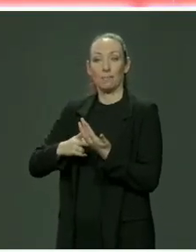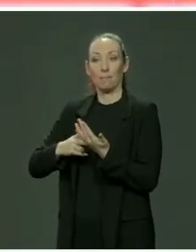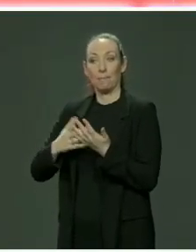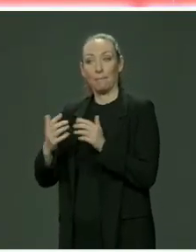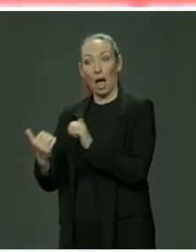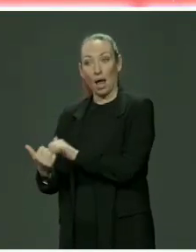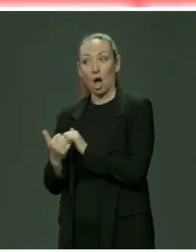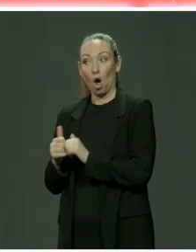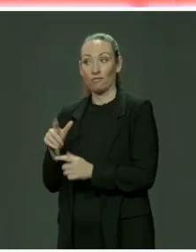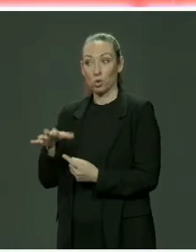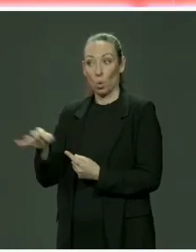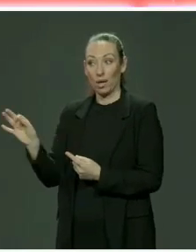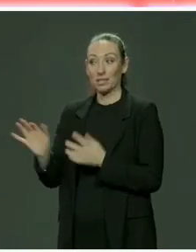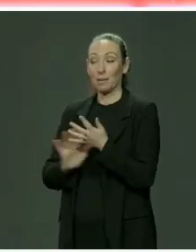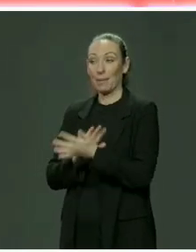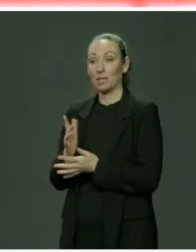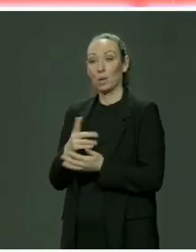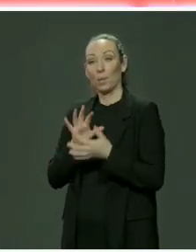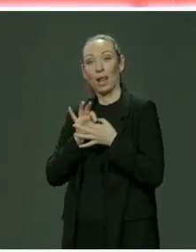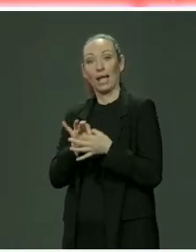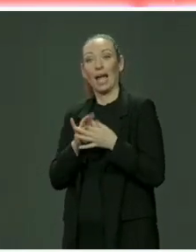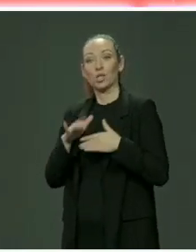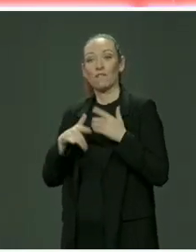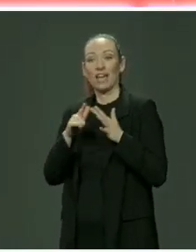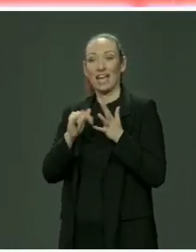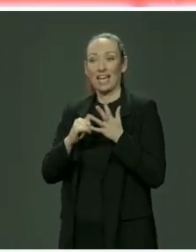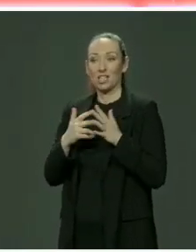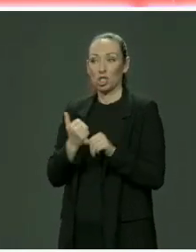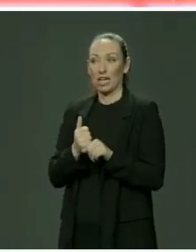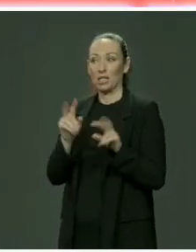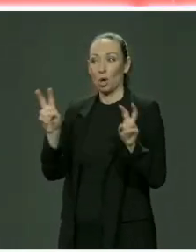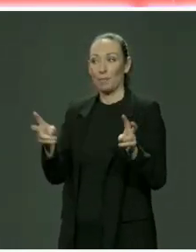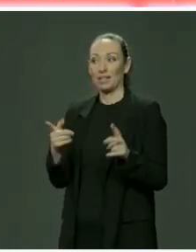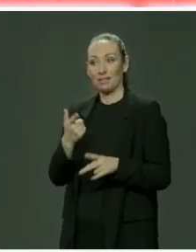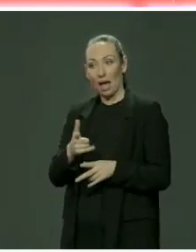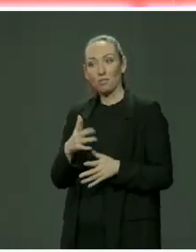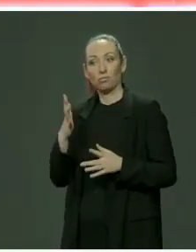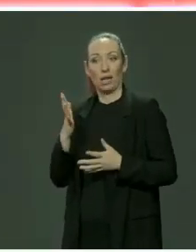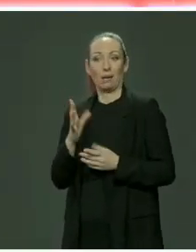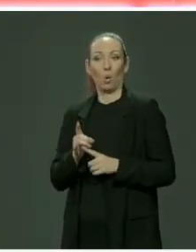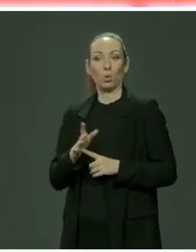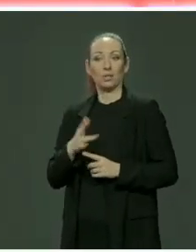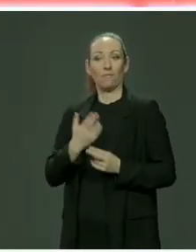and engage with customers on the ESG topics that matter most to them.